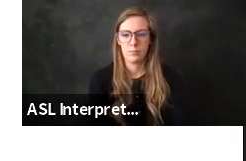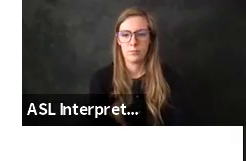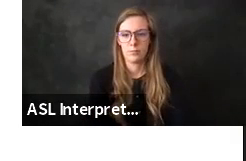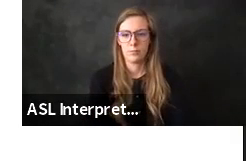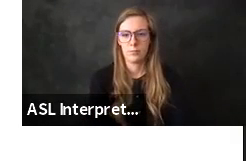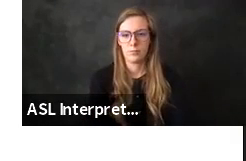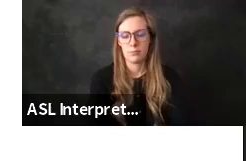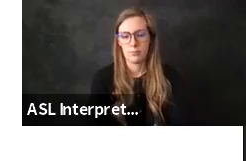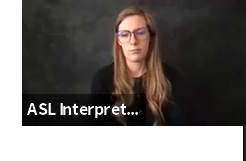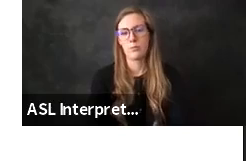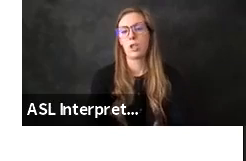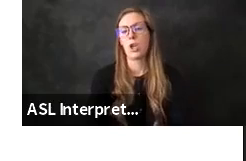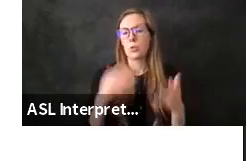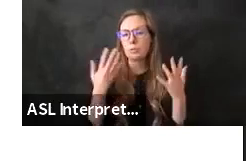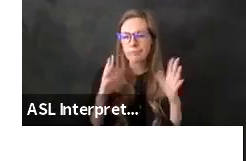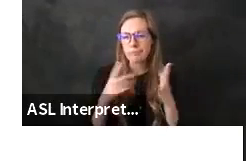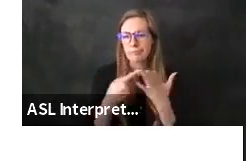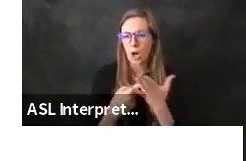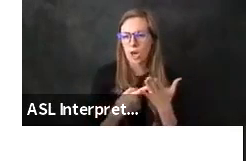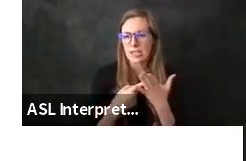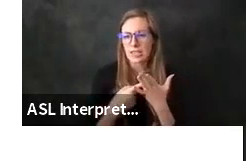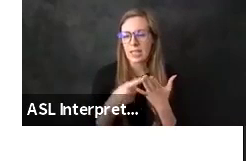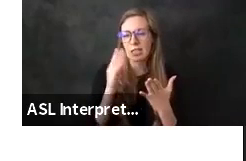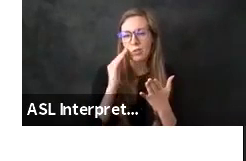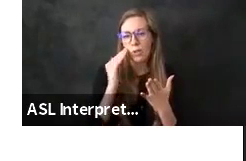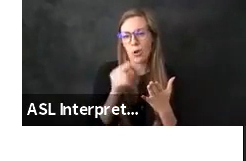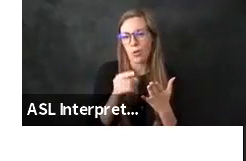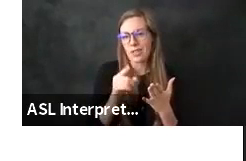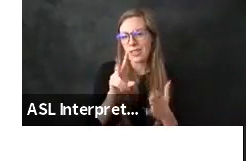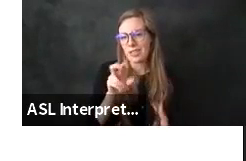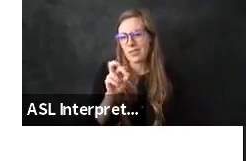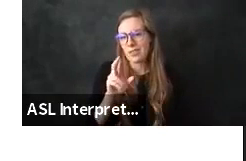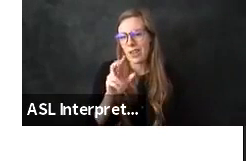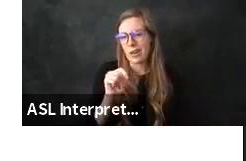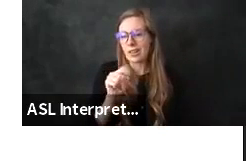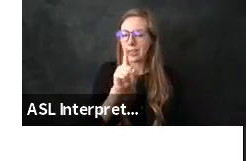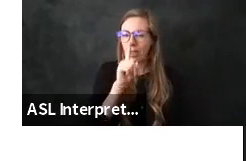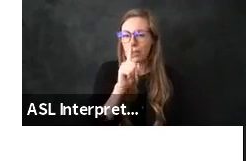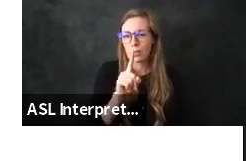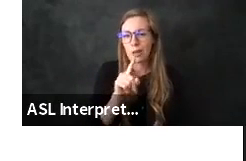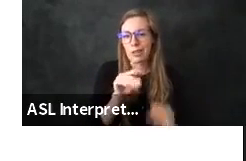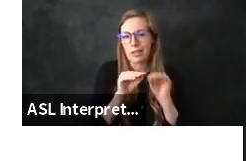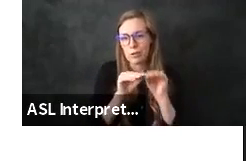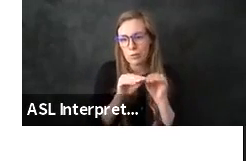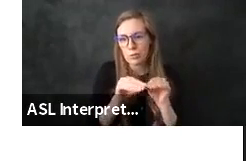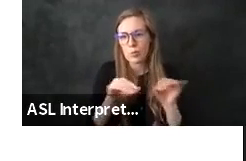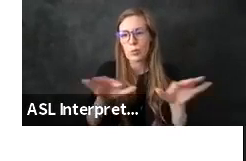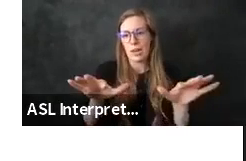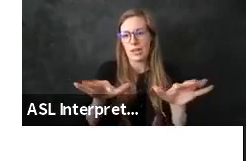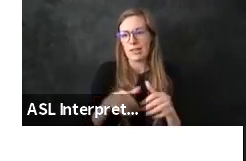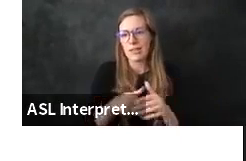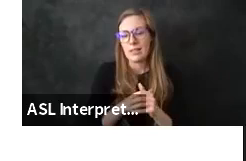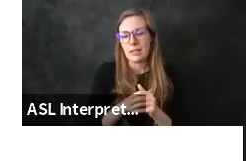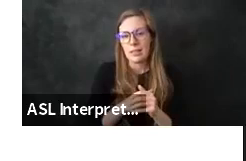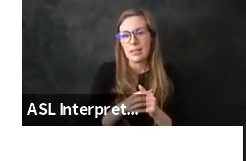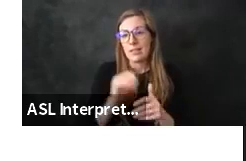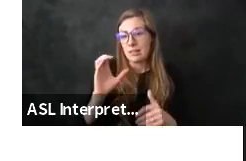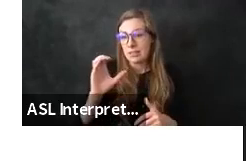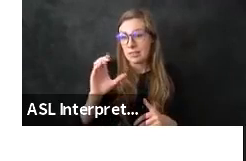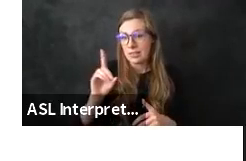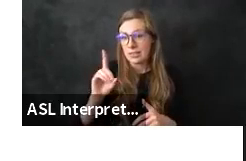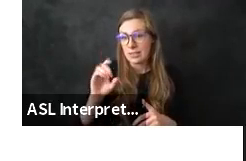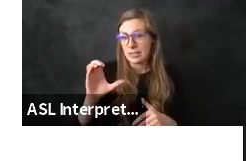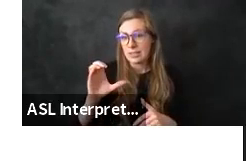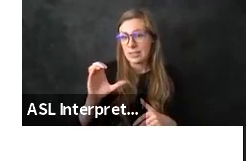been discussed previously, we know that the Delta variant is contributing to transmission in our community. The CDC